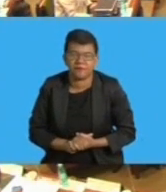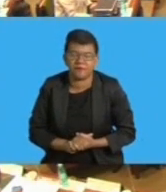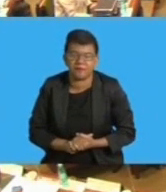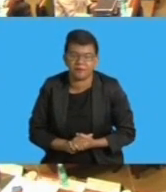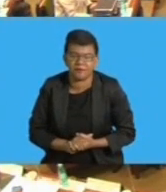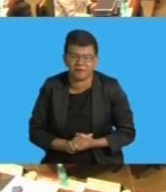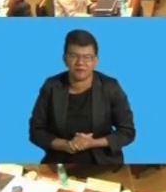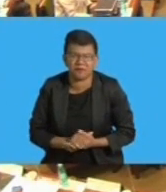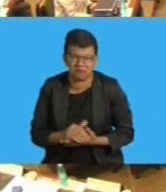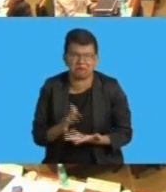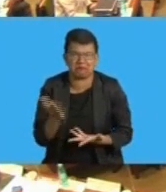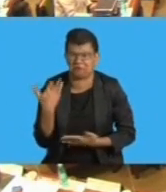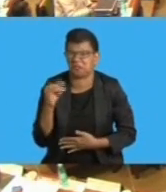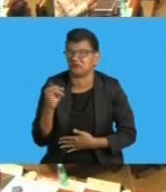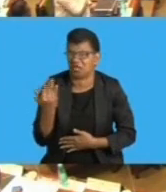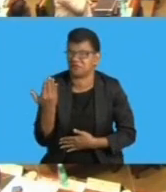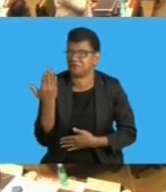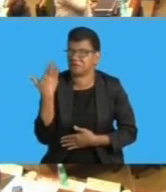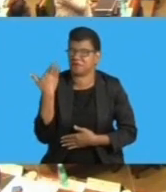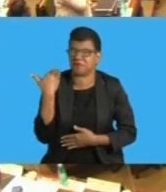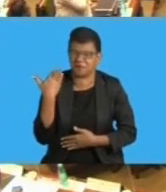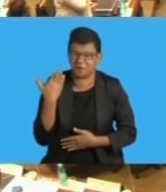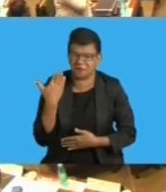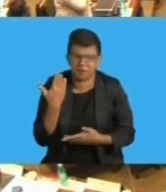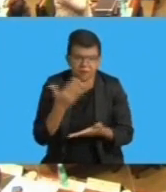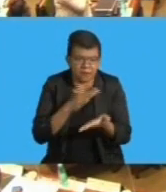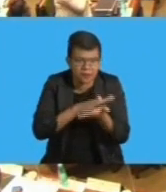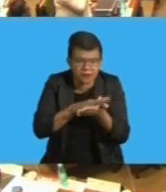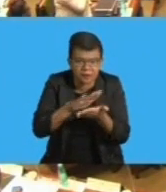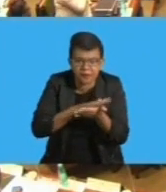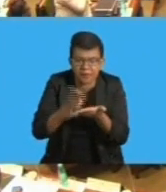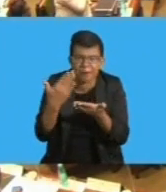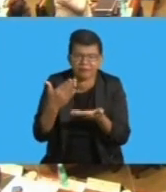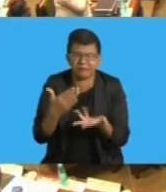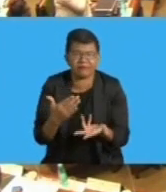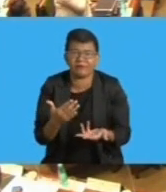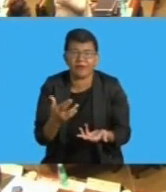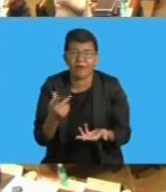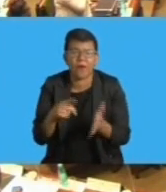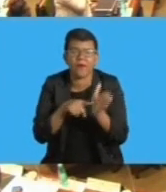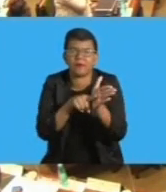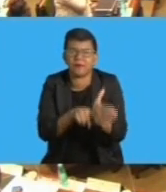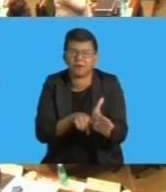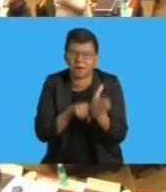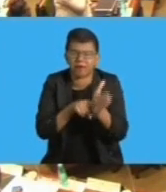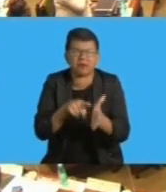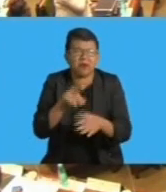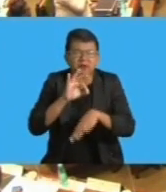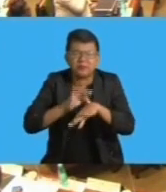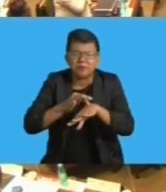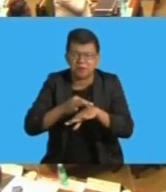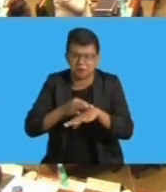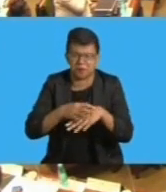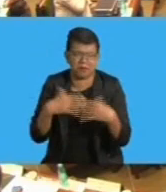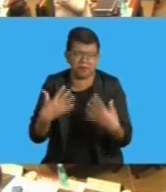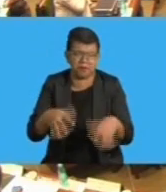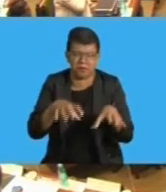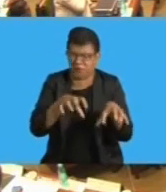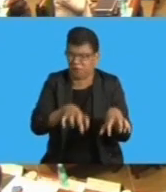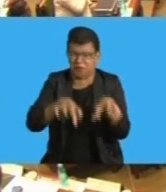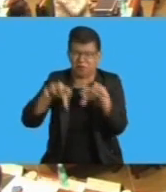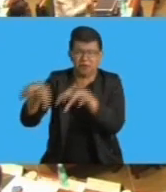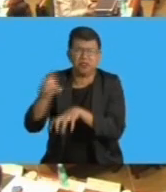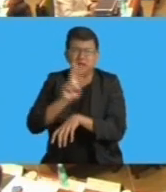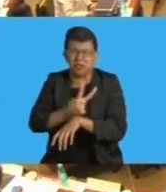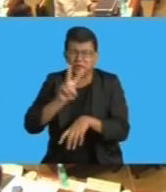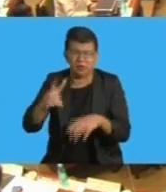recently, in the big cleanup, literally, of Lautoka Hospital, they removed 22 truckloads of written off equipment,